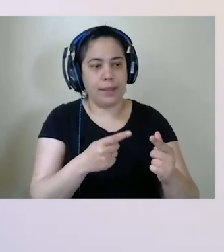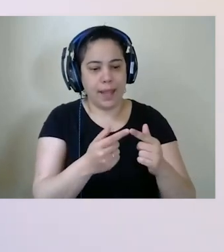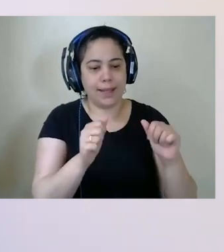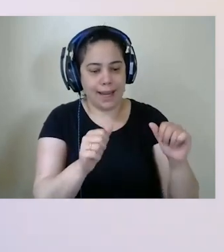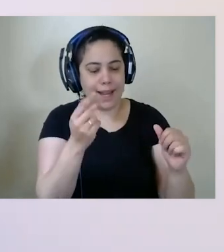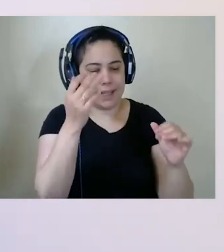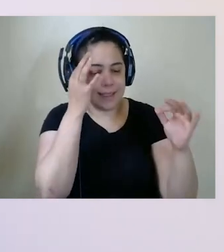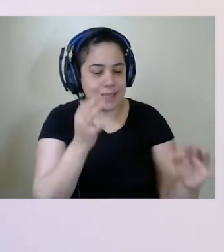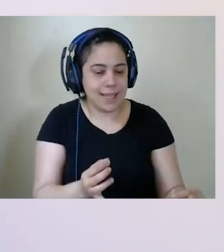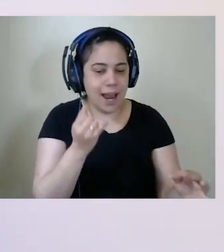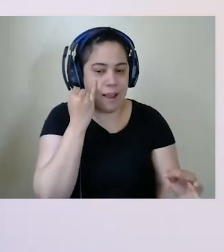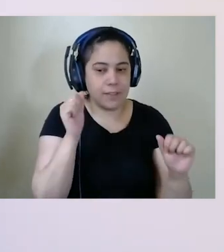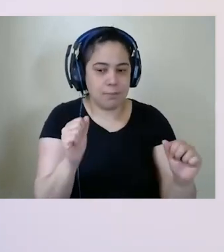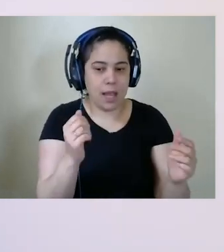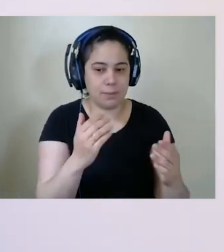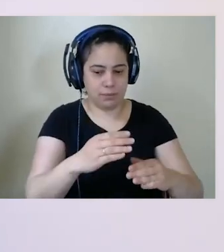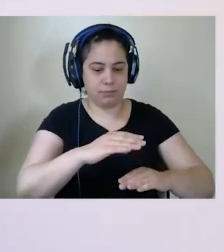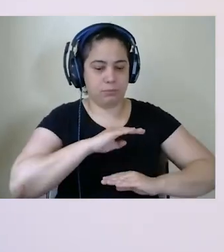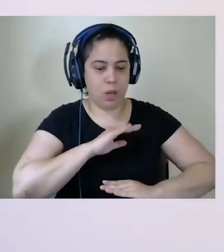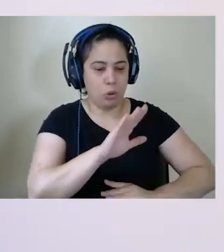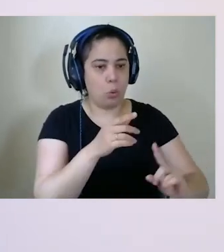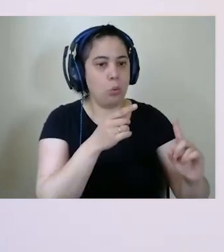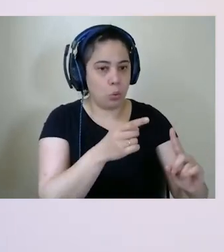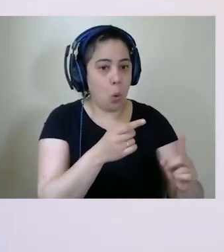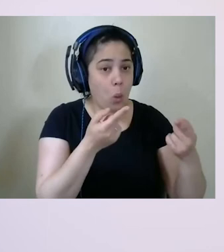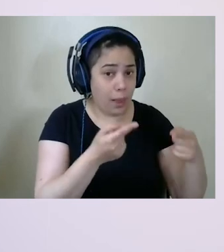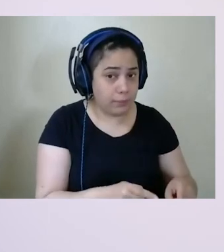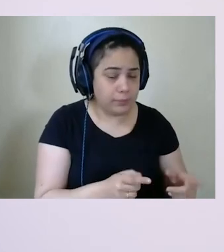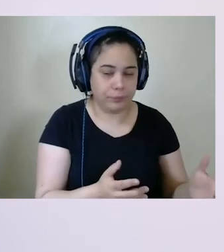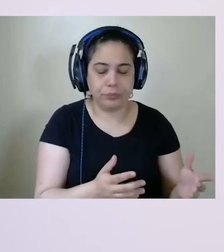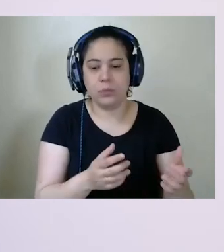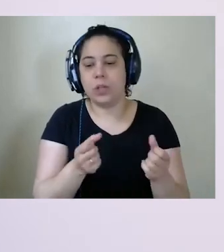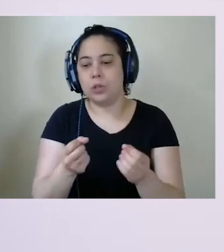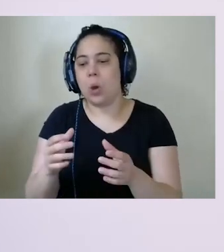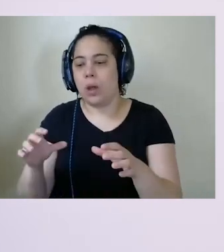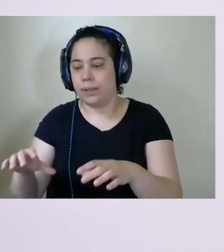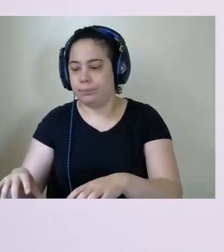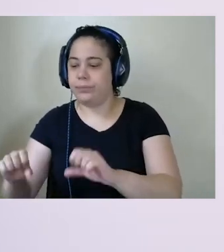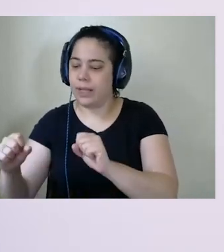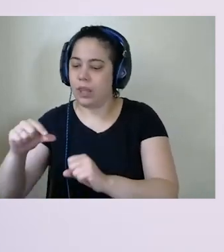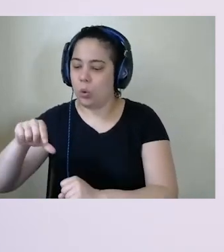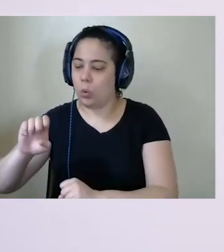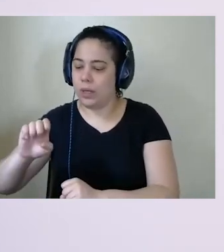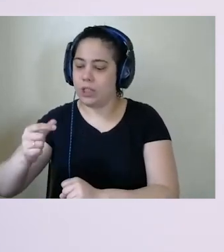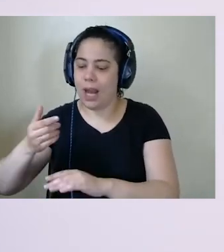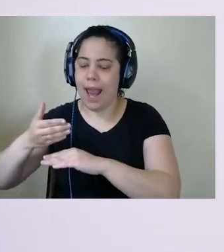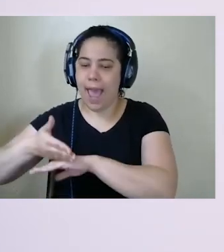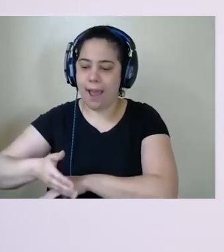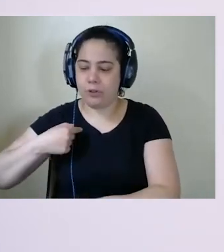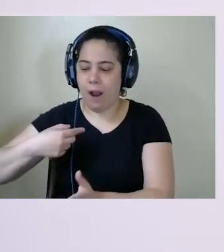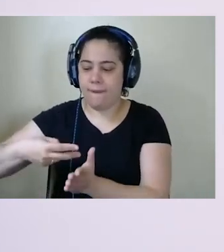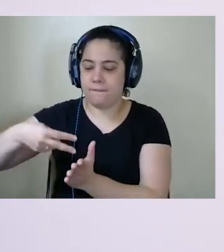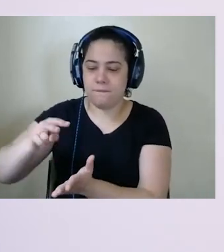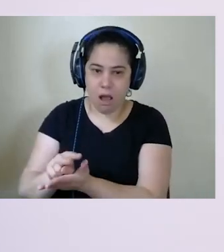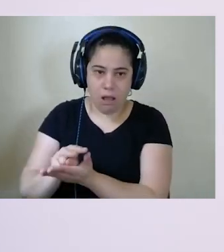my EEG, and it was after the fall. So before I had before I went into